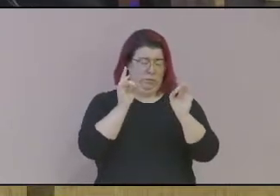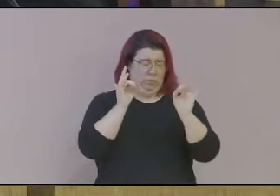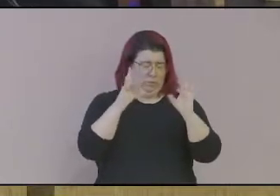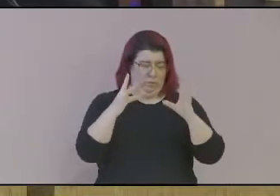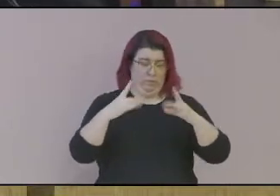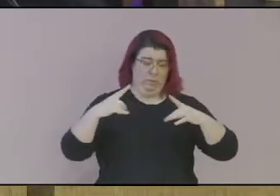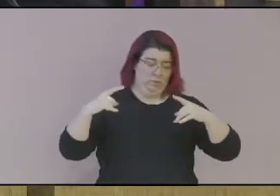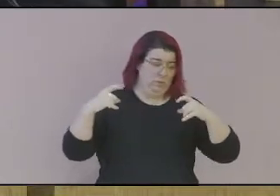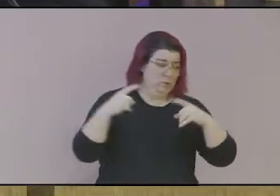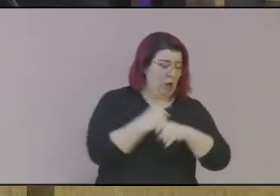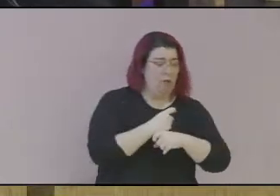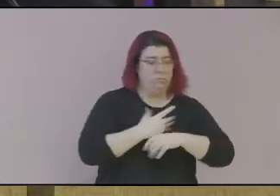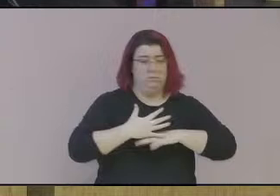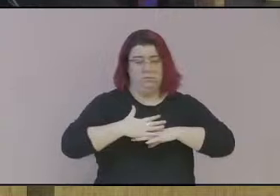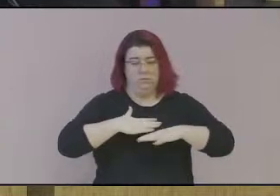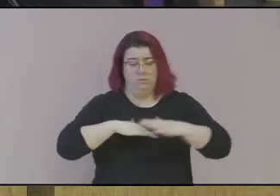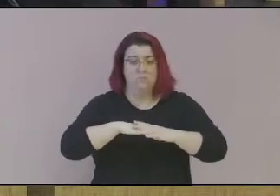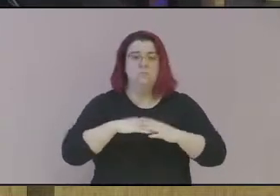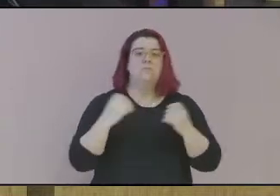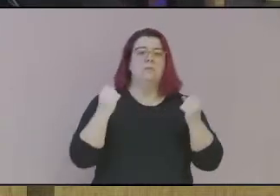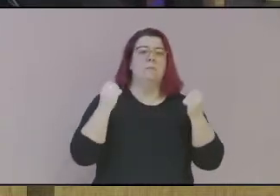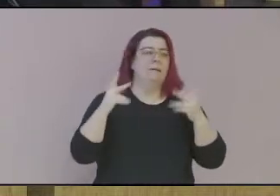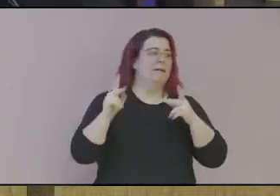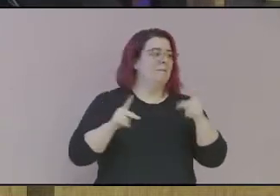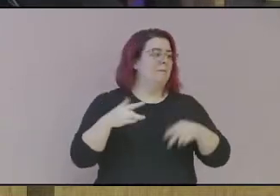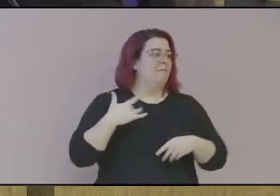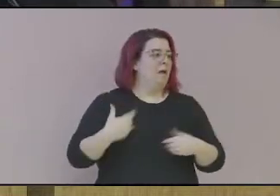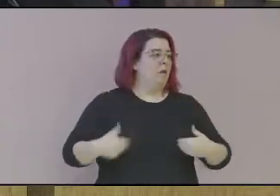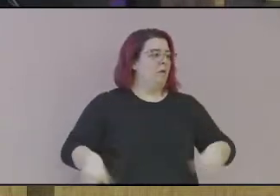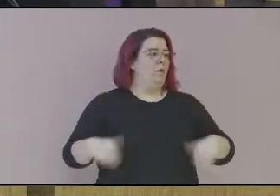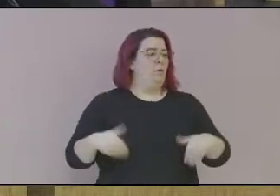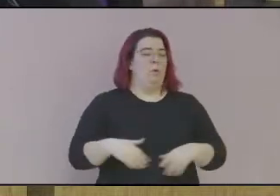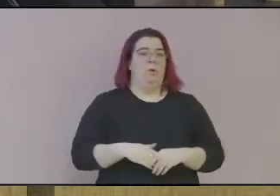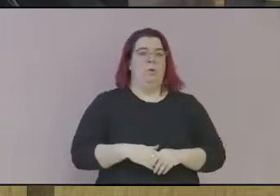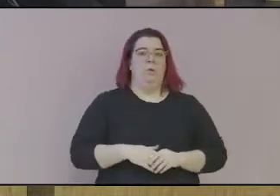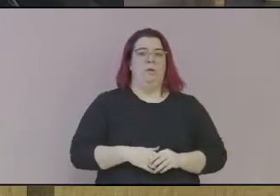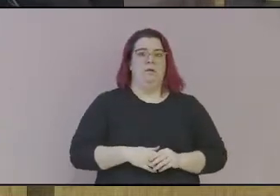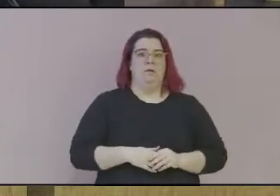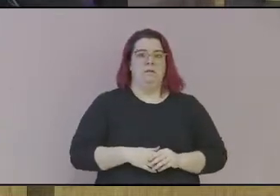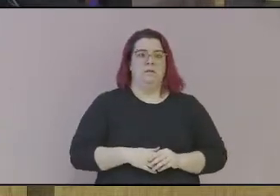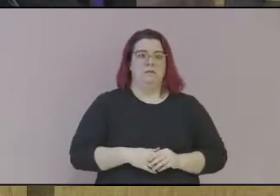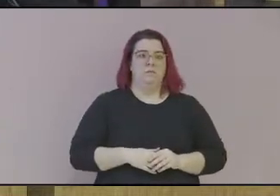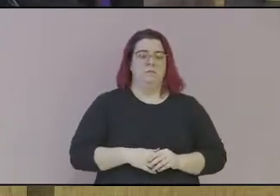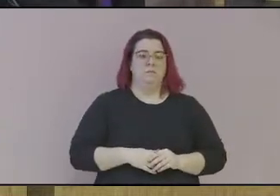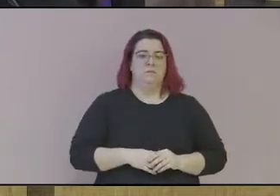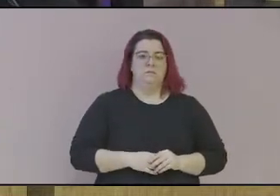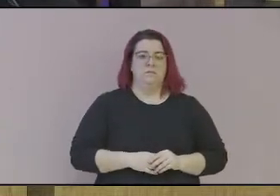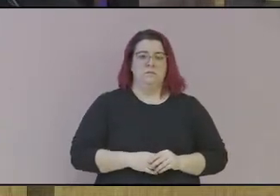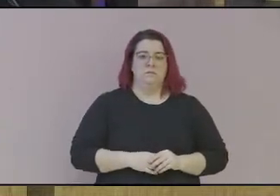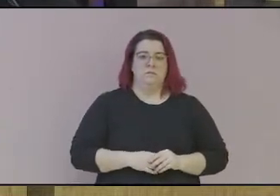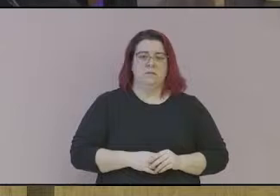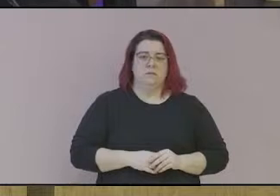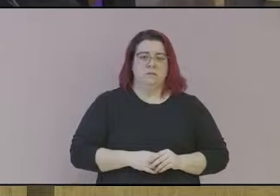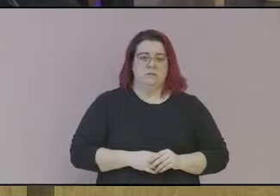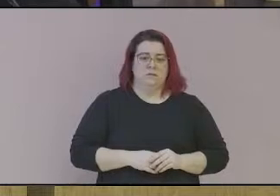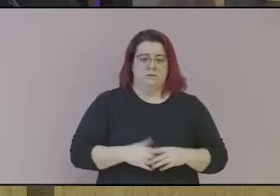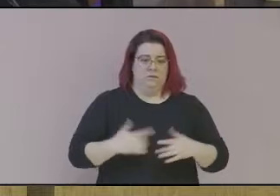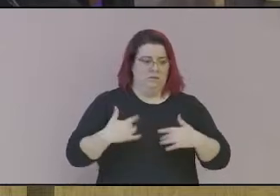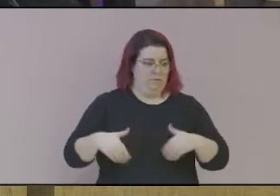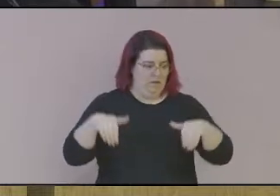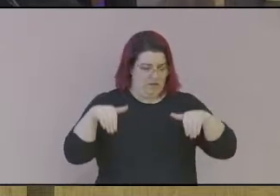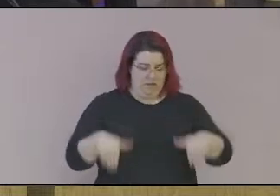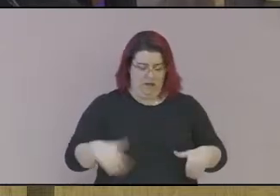task force feel that it became unnecessarily chaotic because of no government guidance. So making those decisions is